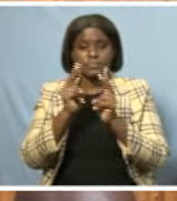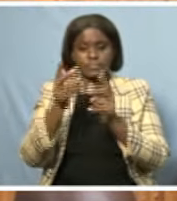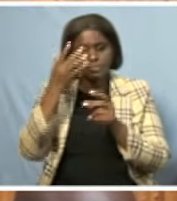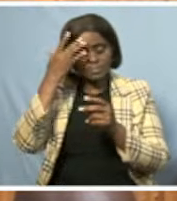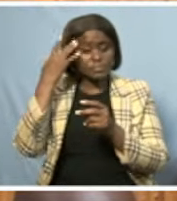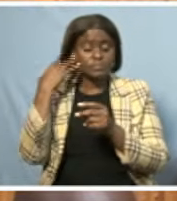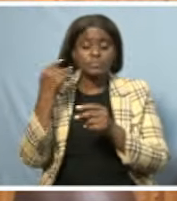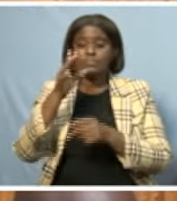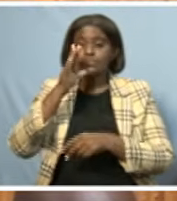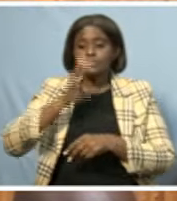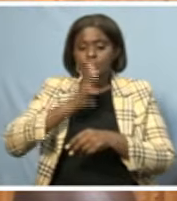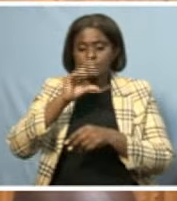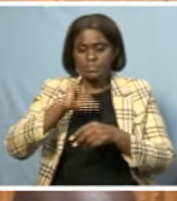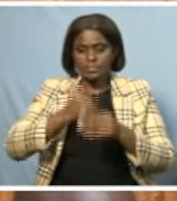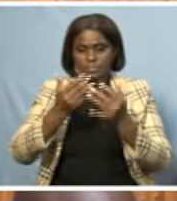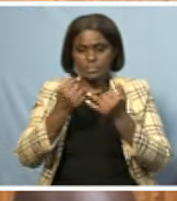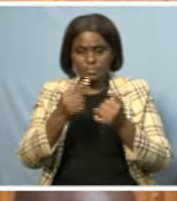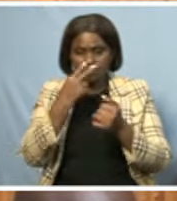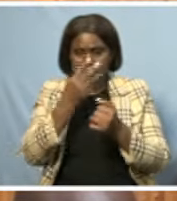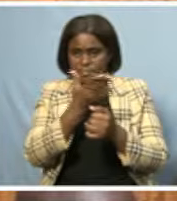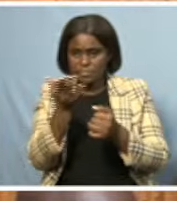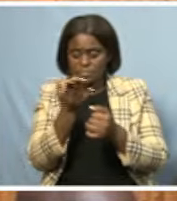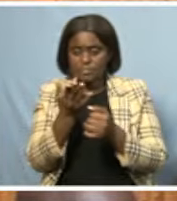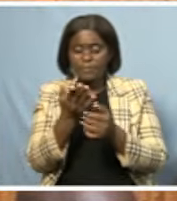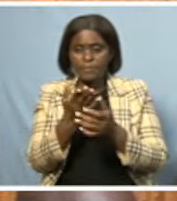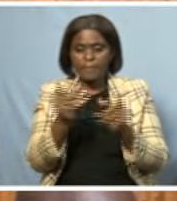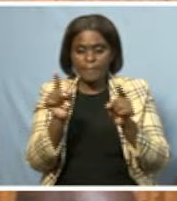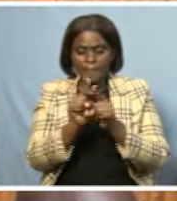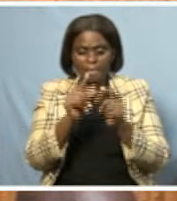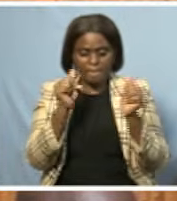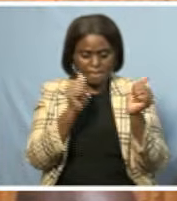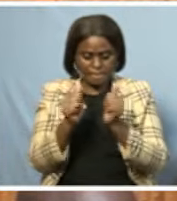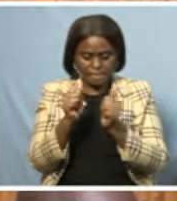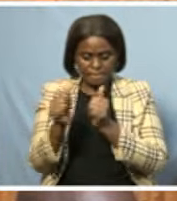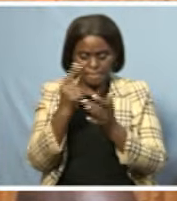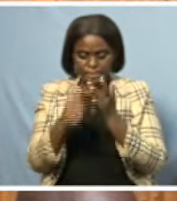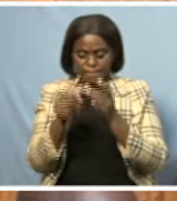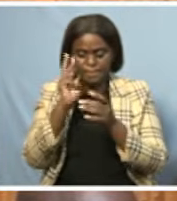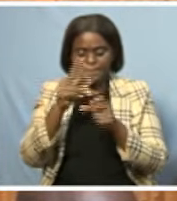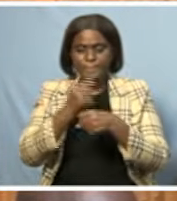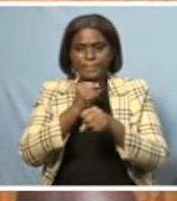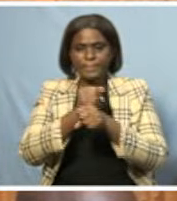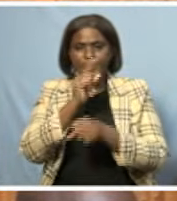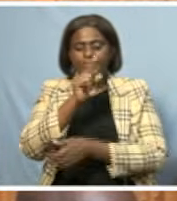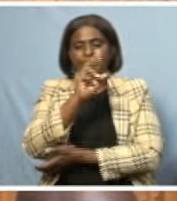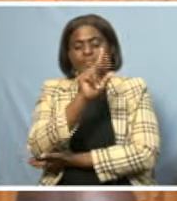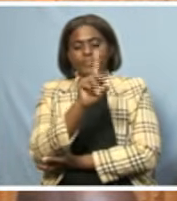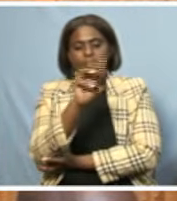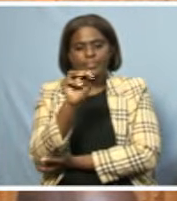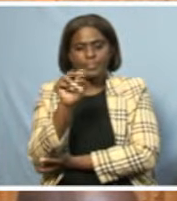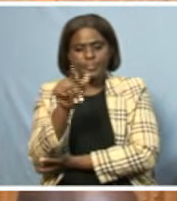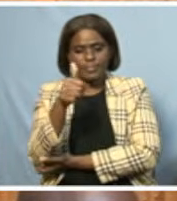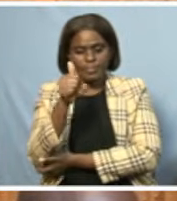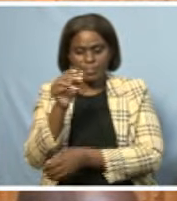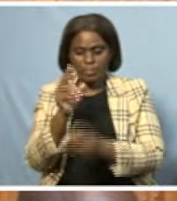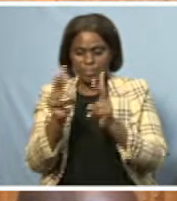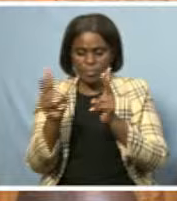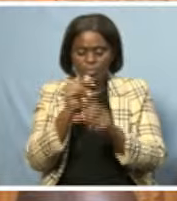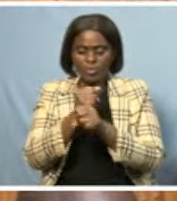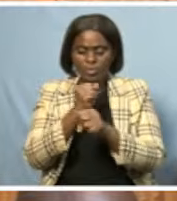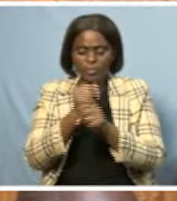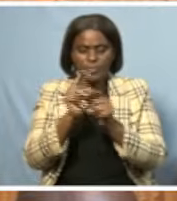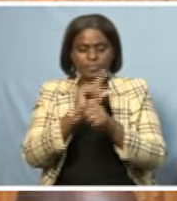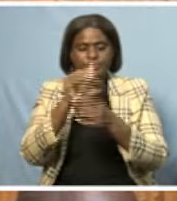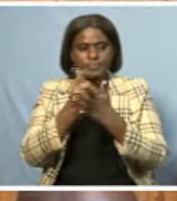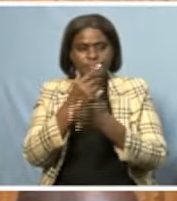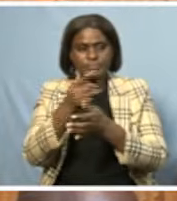Madam Speaker, we want to see an act that will make DMMU be very efficient. The